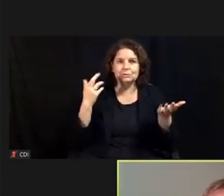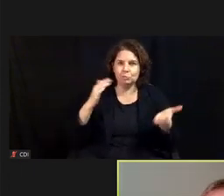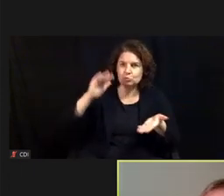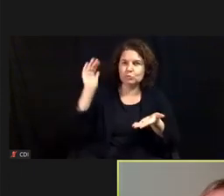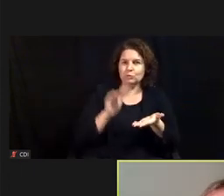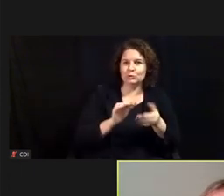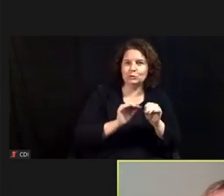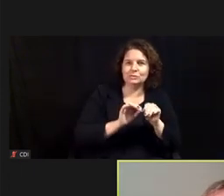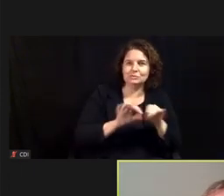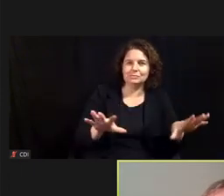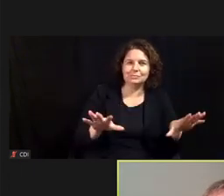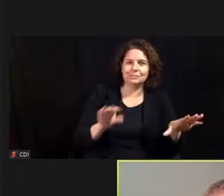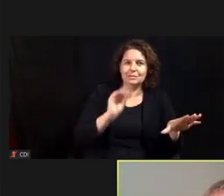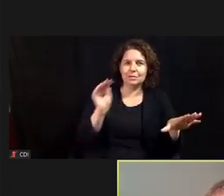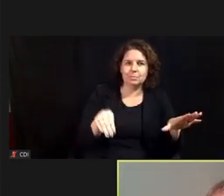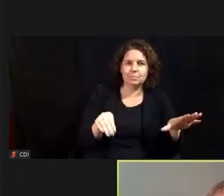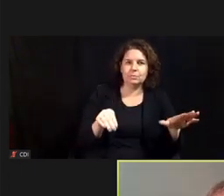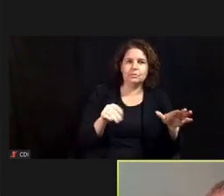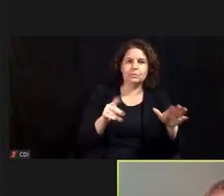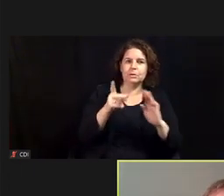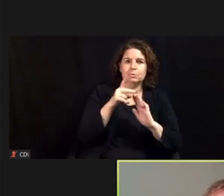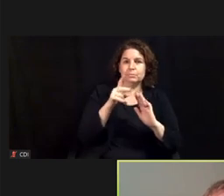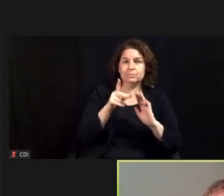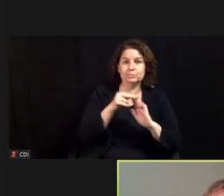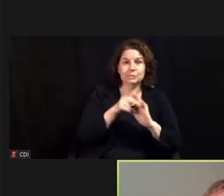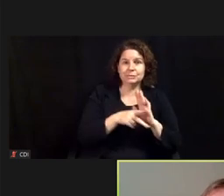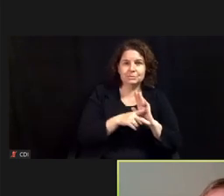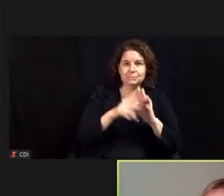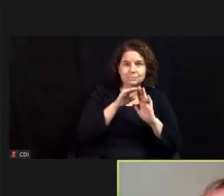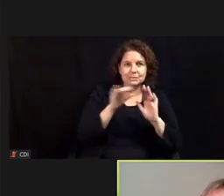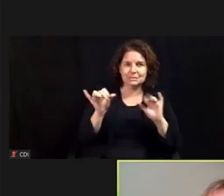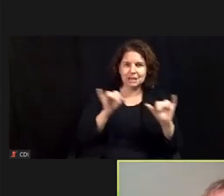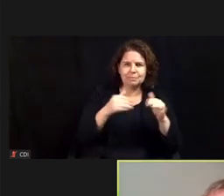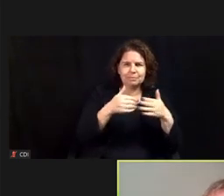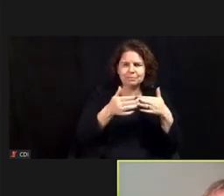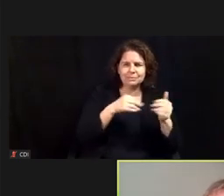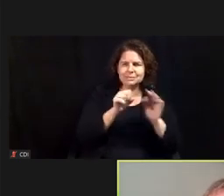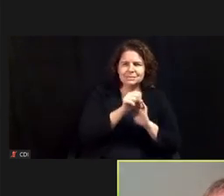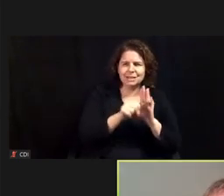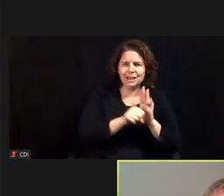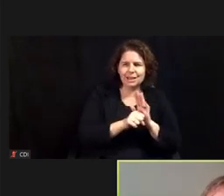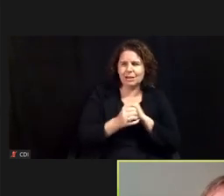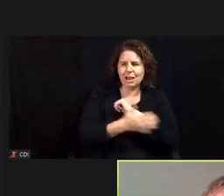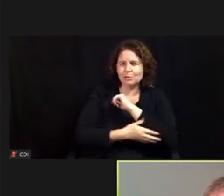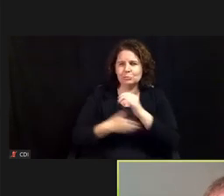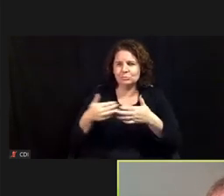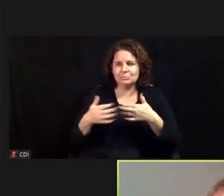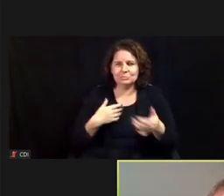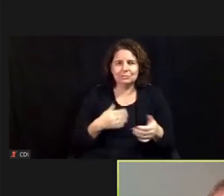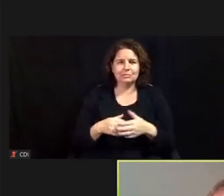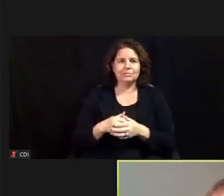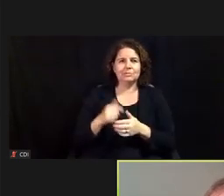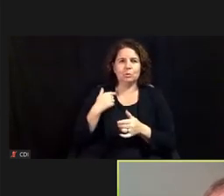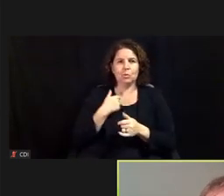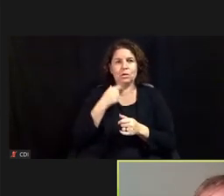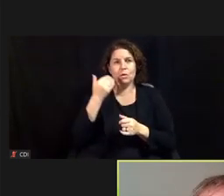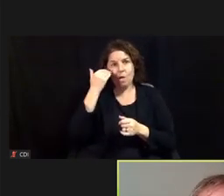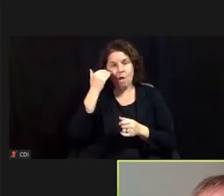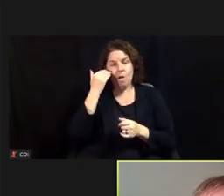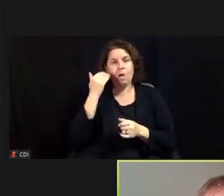are, whichever county or state or nation. And we know what it takes because we're doing it